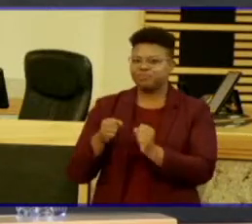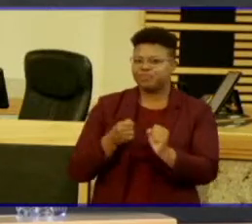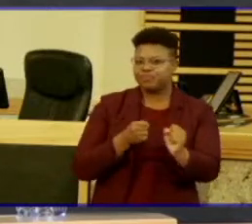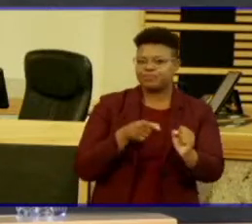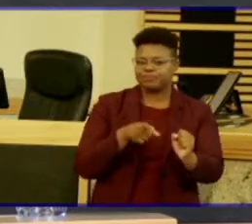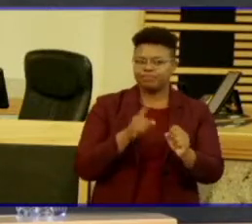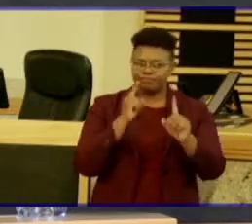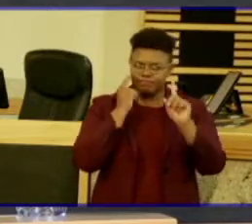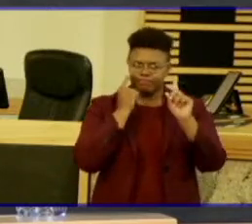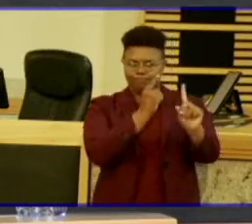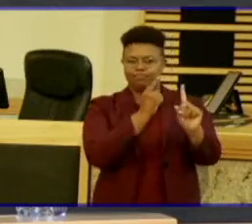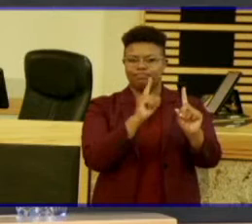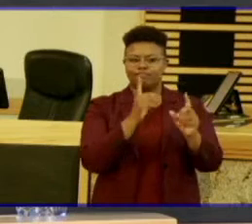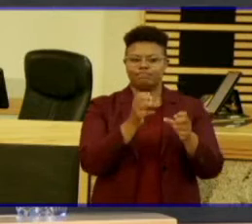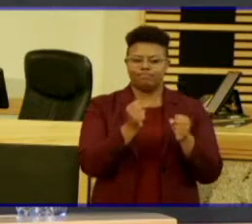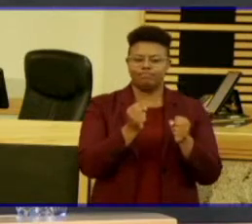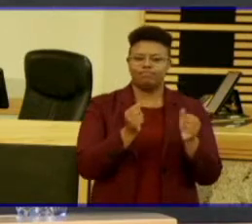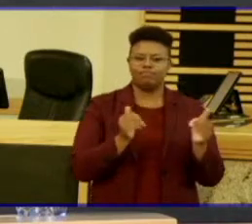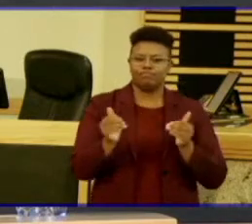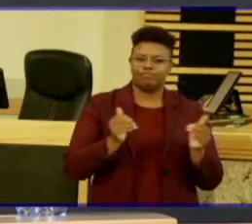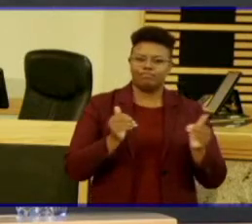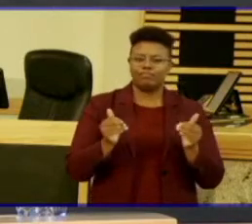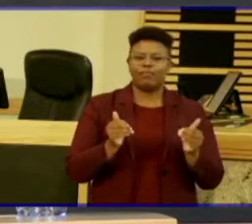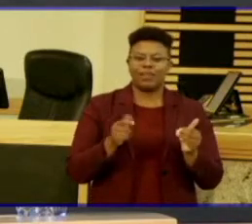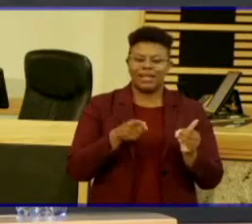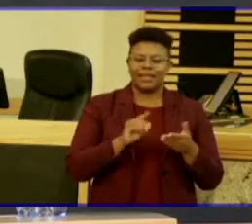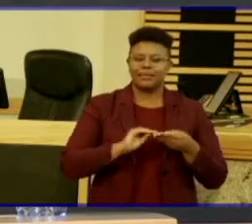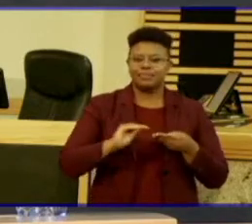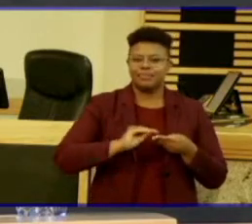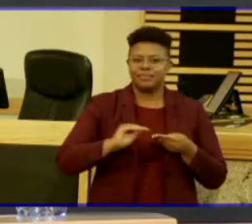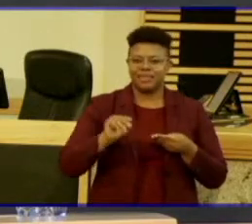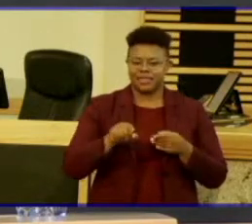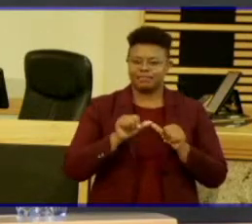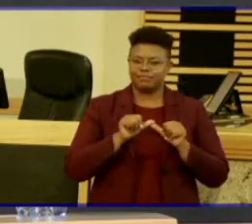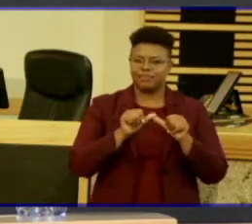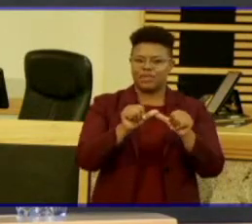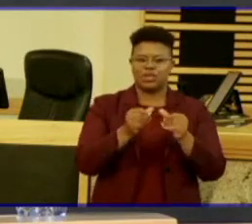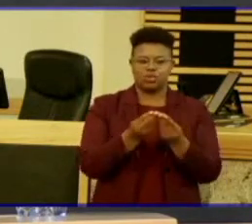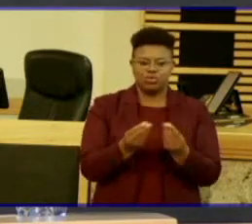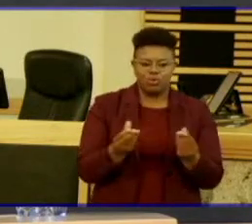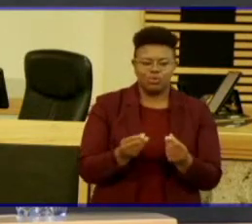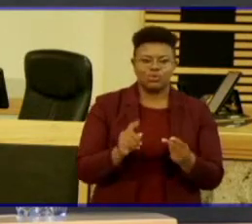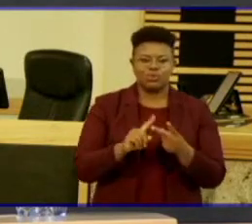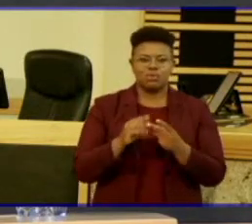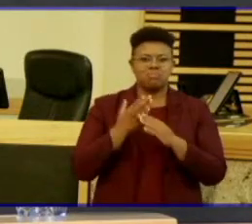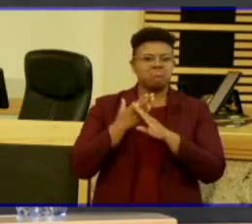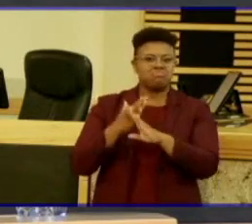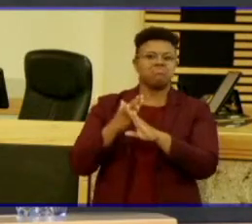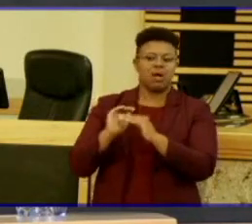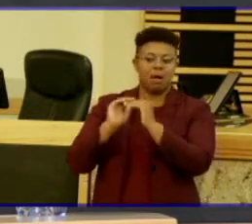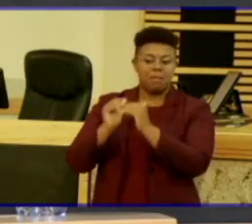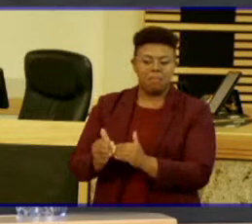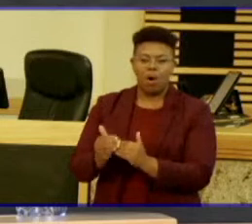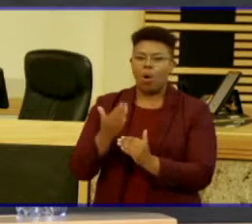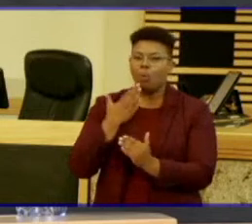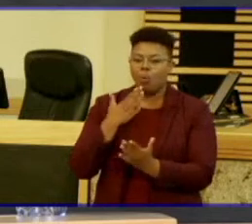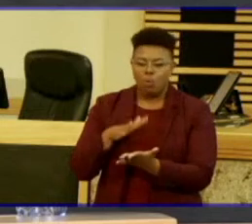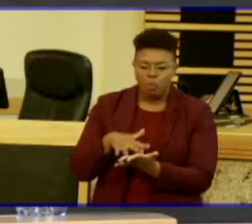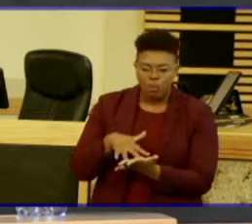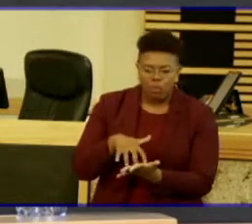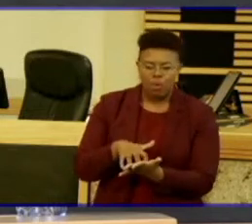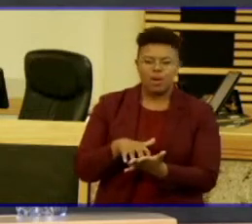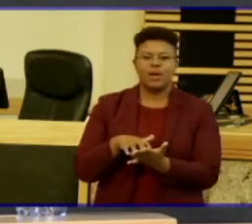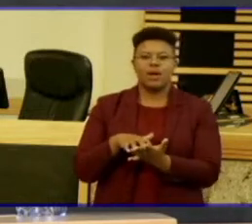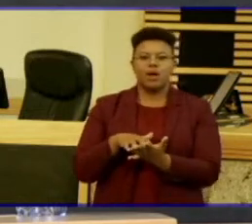was aimed at containing the virus, investing in sustainable solutions, protecting the vulnerable and the poor,